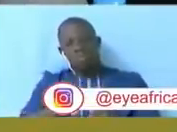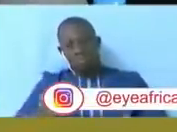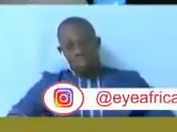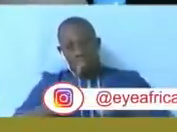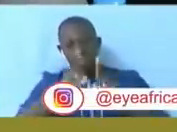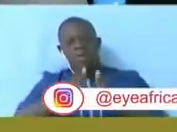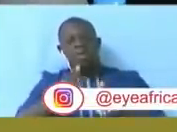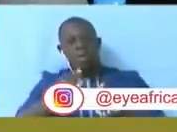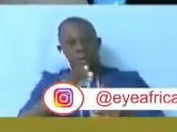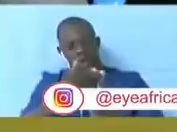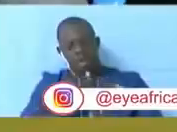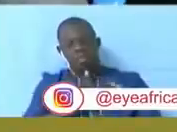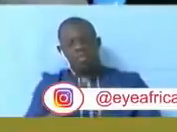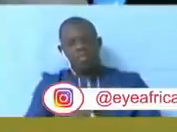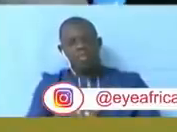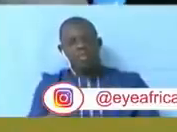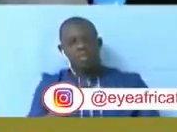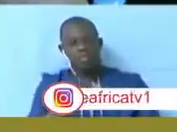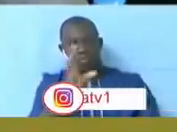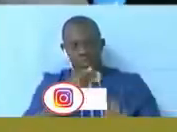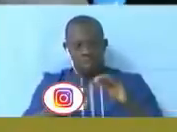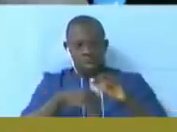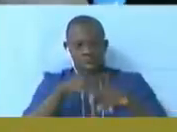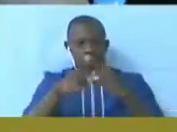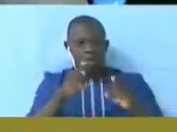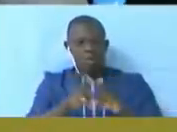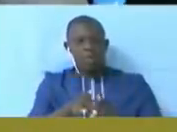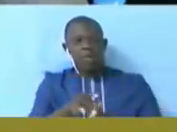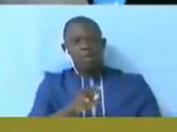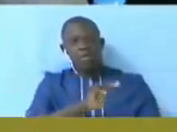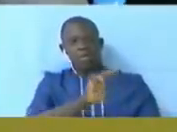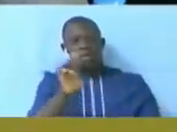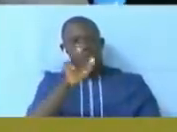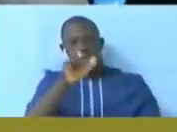are indicating that, or you are asserting that